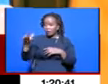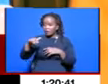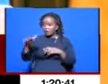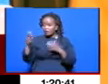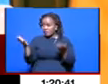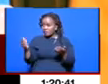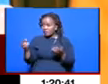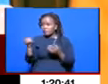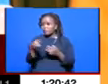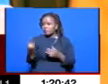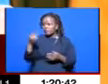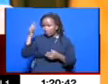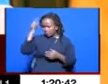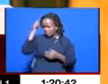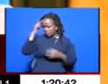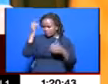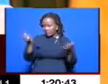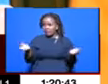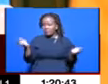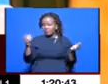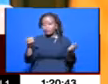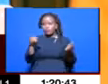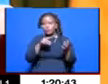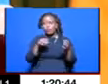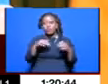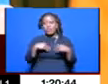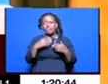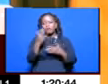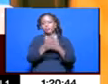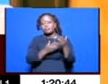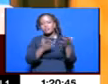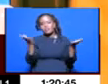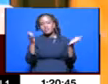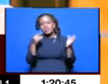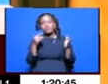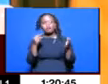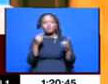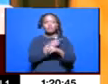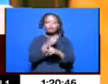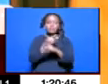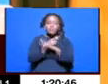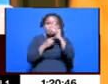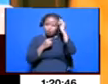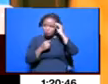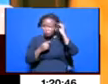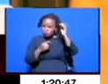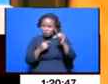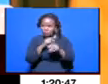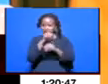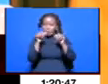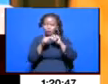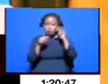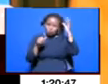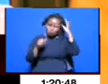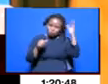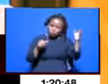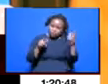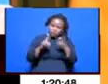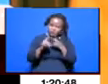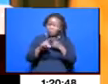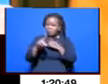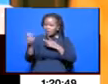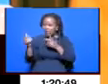to what I can call lyrics of contextualism, while on the other we are strung with thirds of